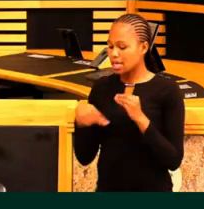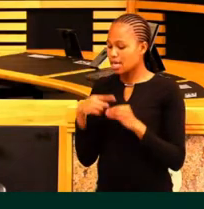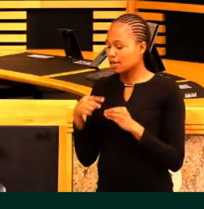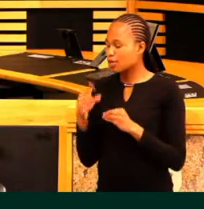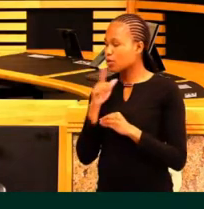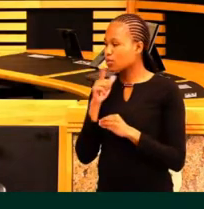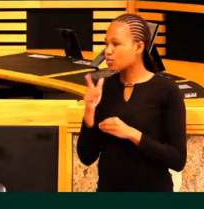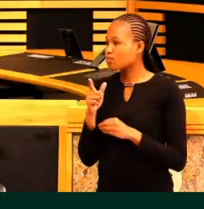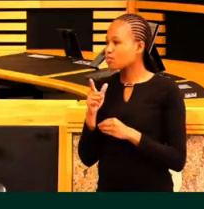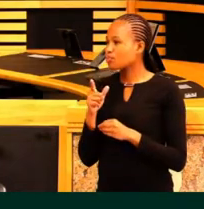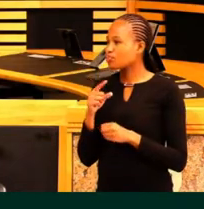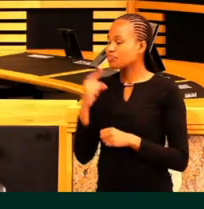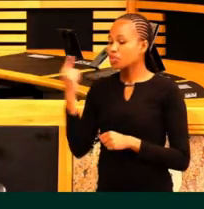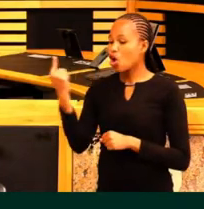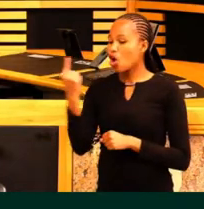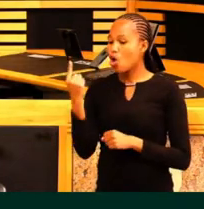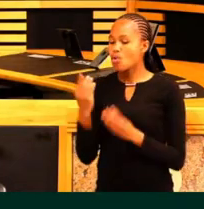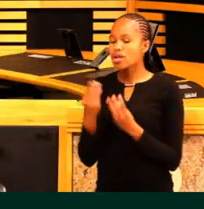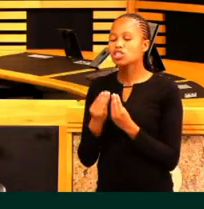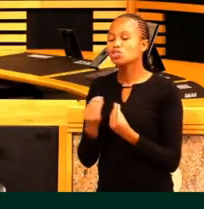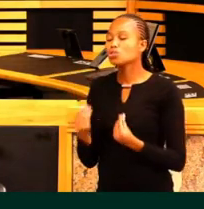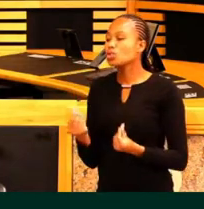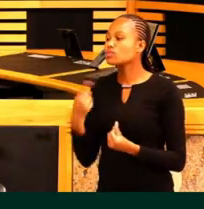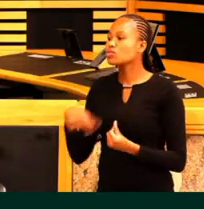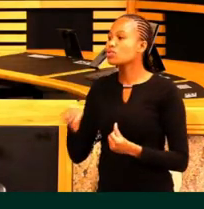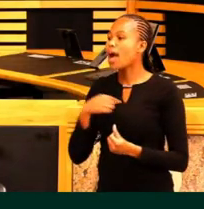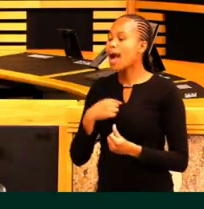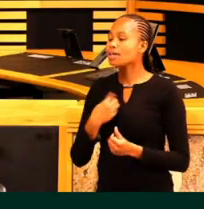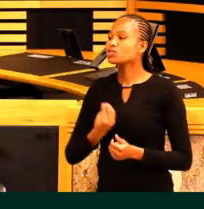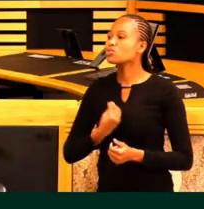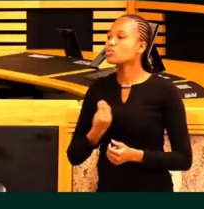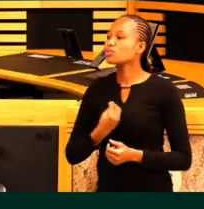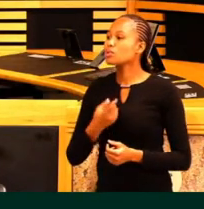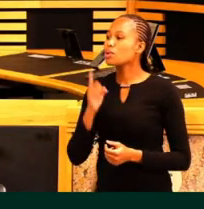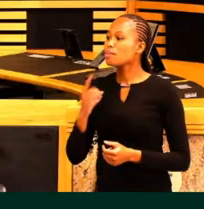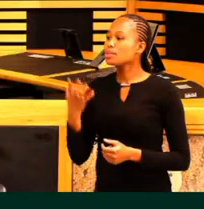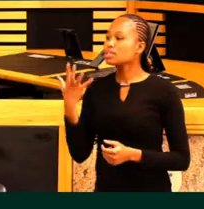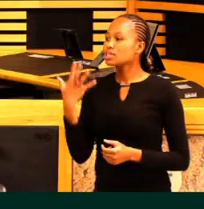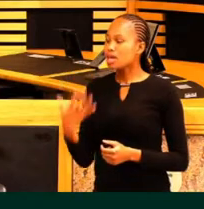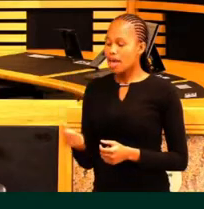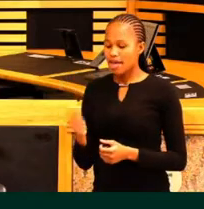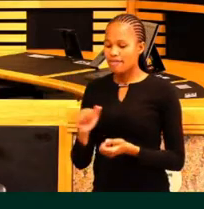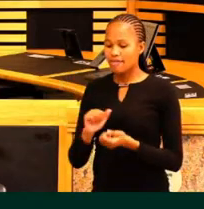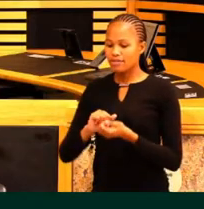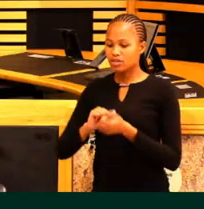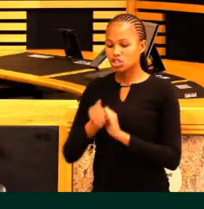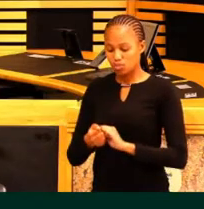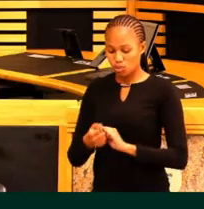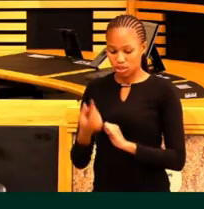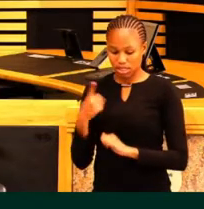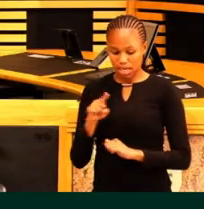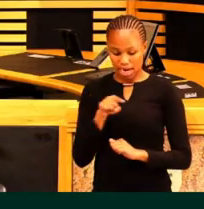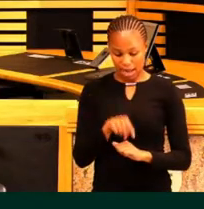the only solution for us as young people is to have the ministry of support